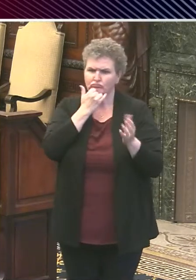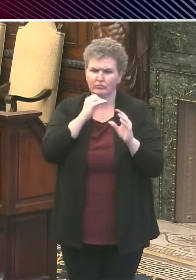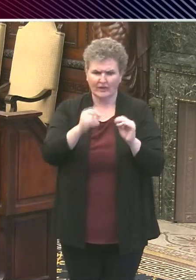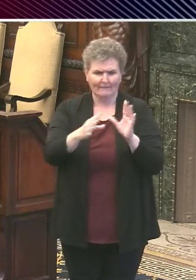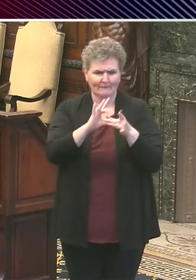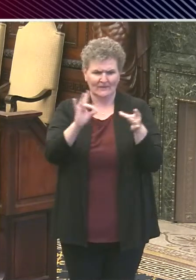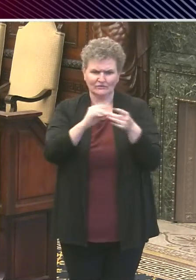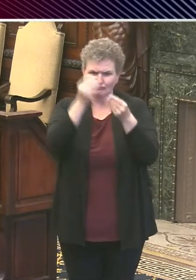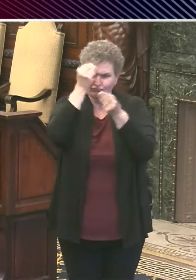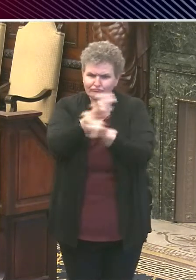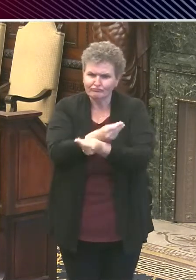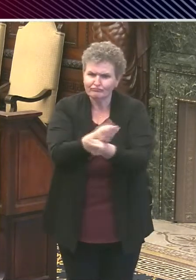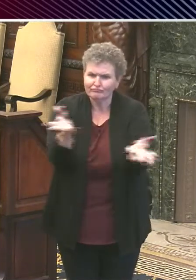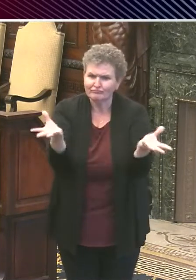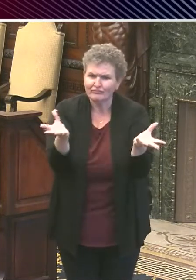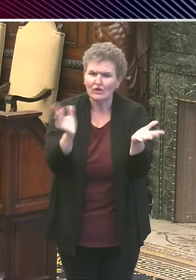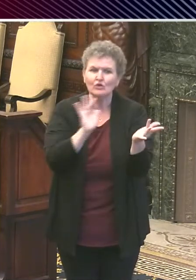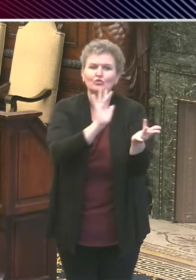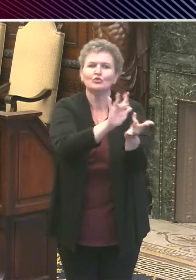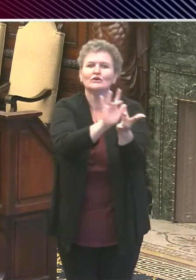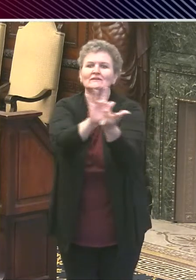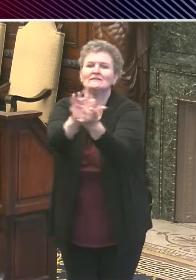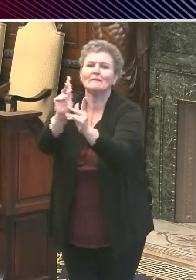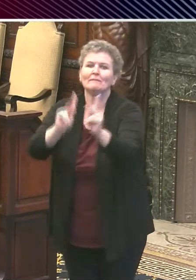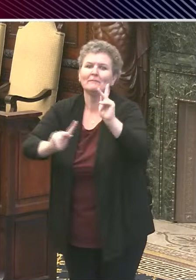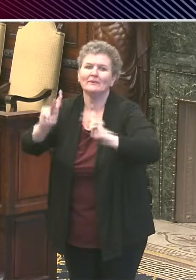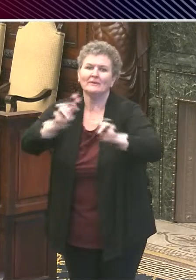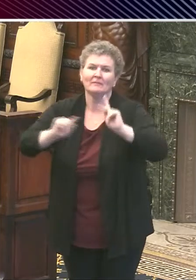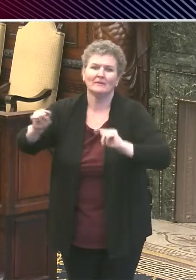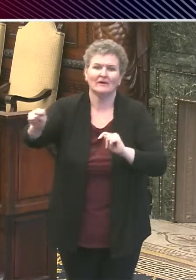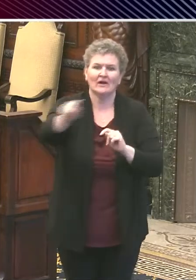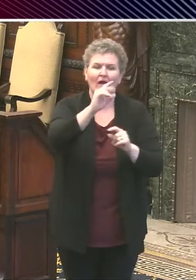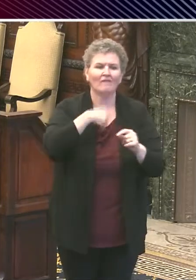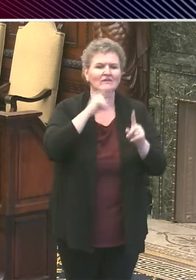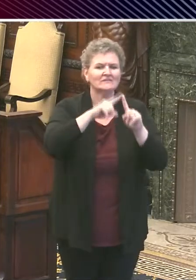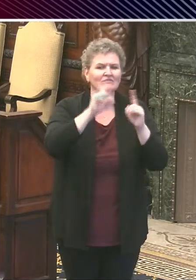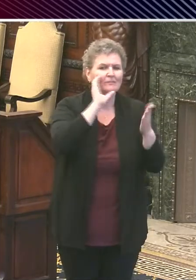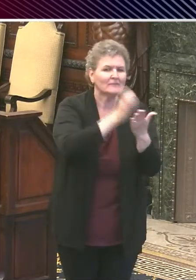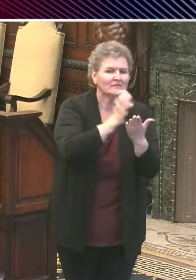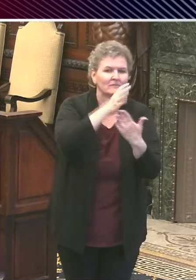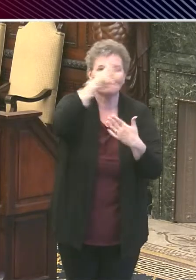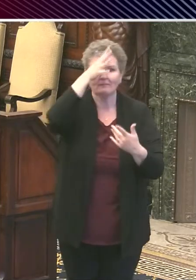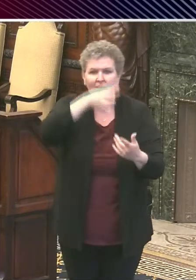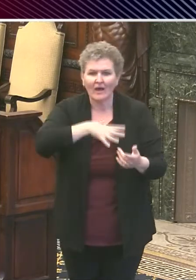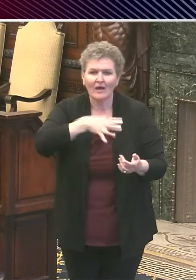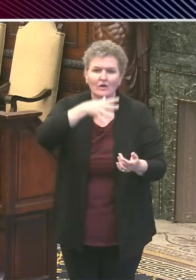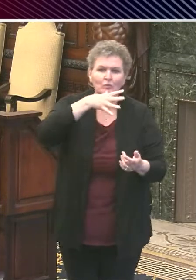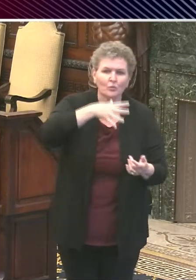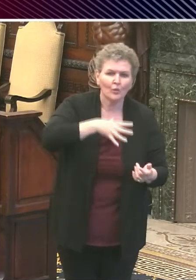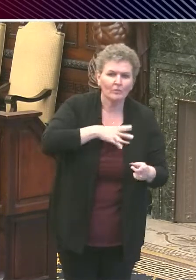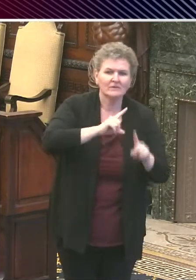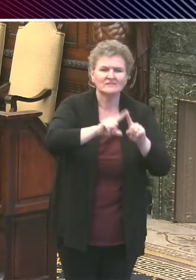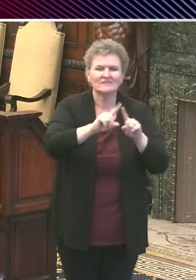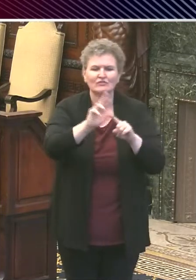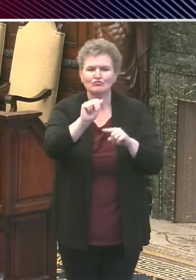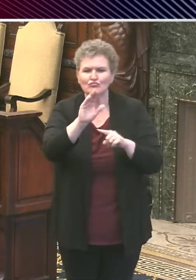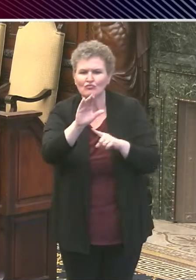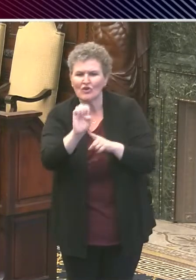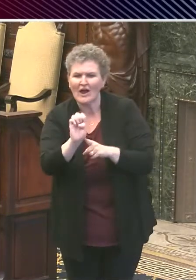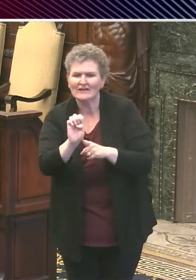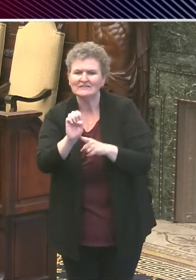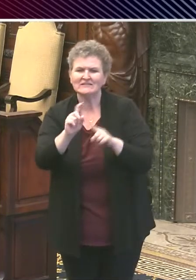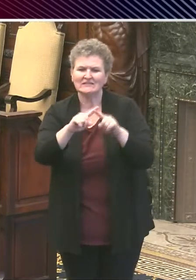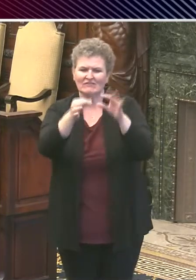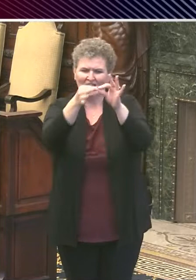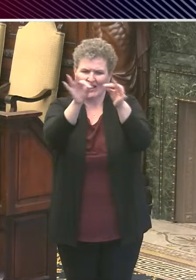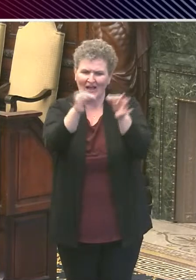we need to reach everyone, as I said, we're going to have images of showing men and women, people, all race and ethnic groups, and it's going to be in different languages. So